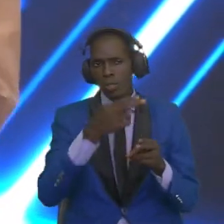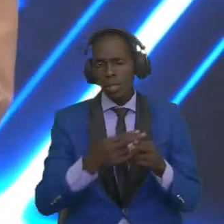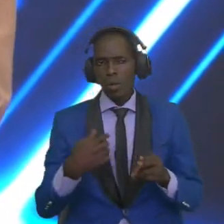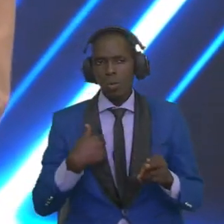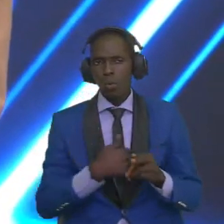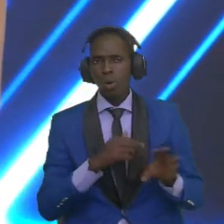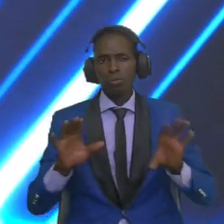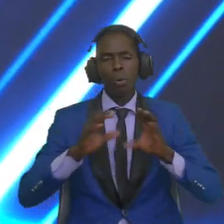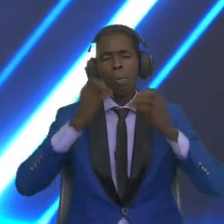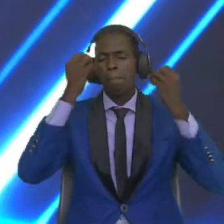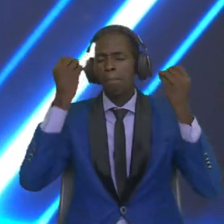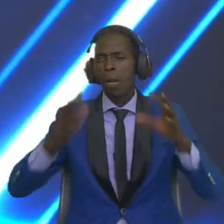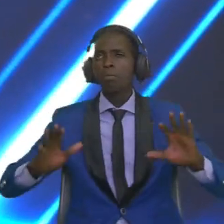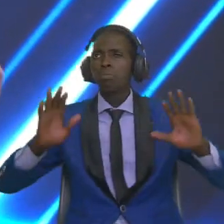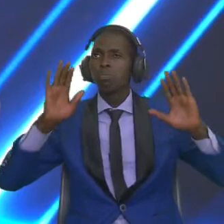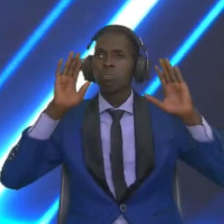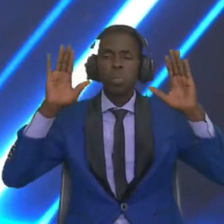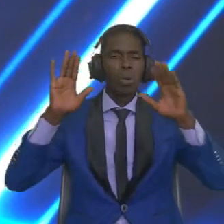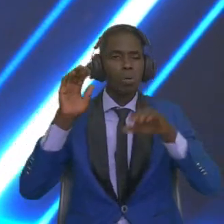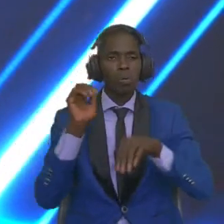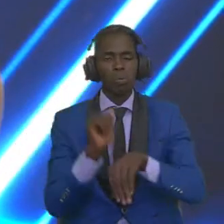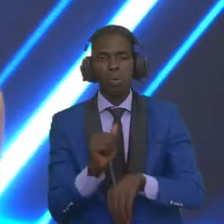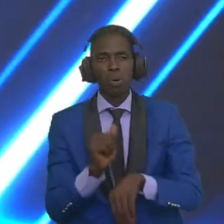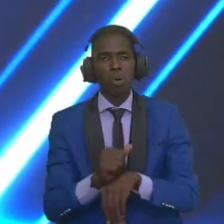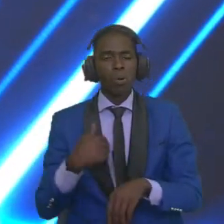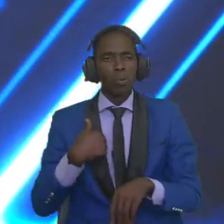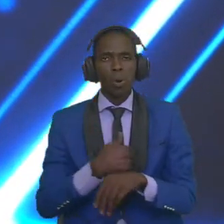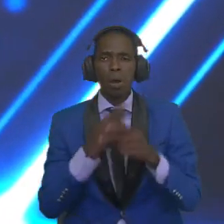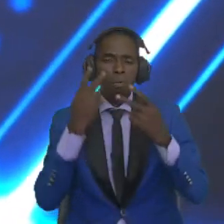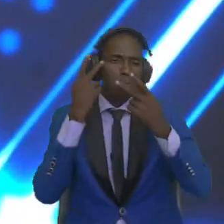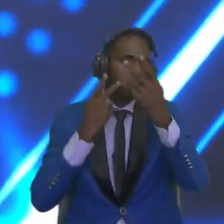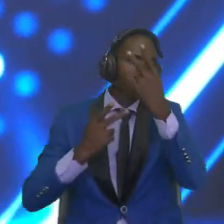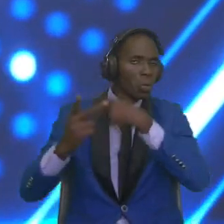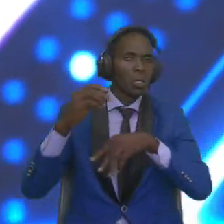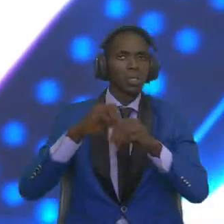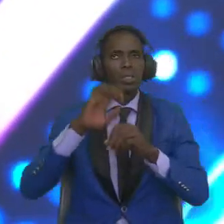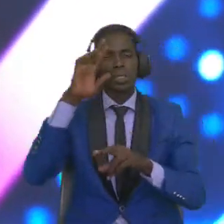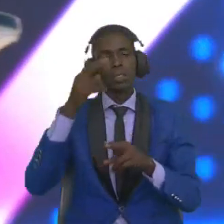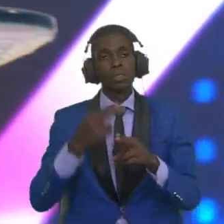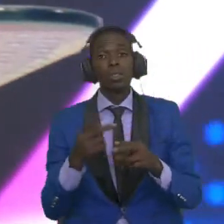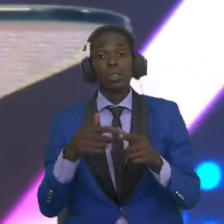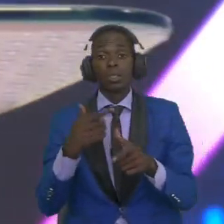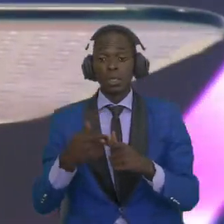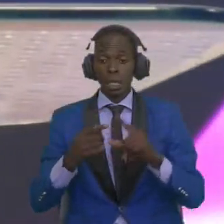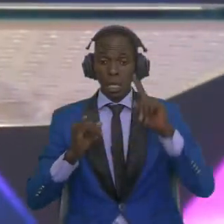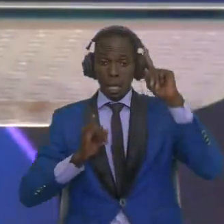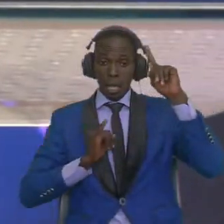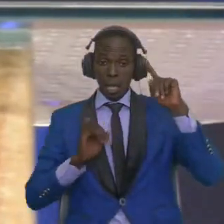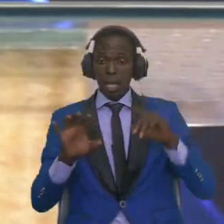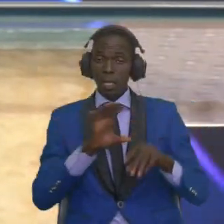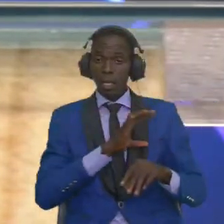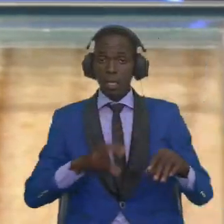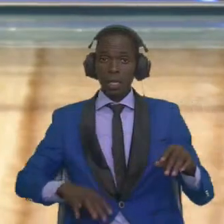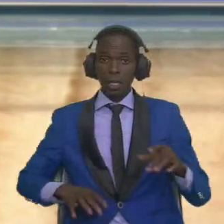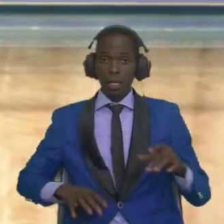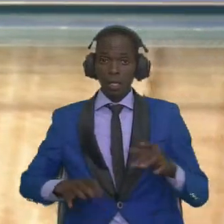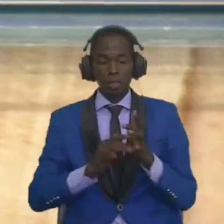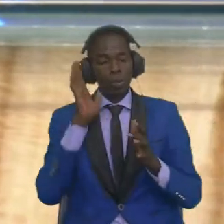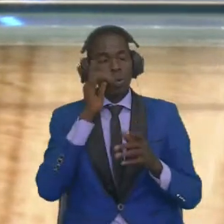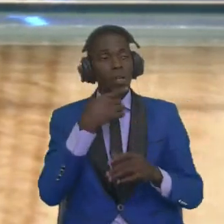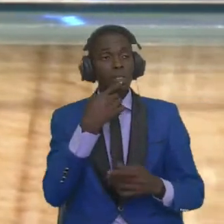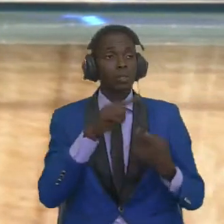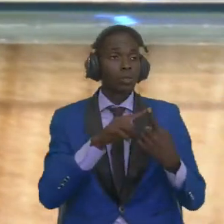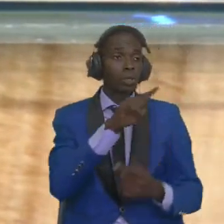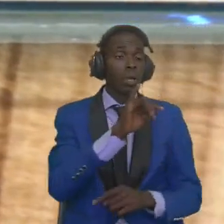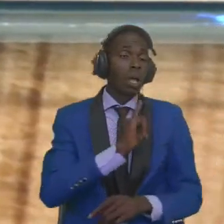done many wonderful works, and we have prophesied in your name. Then will I profess unto them, I never